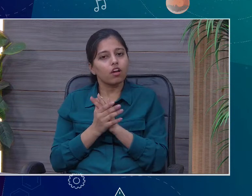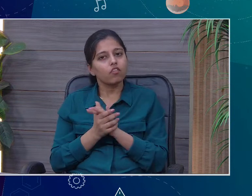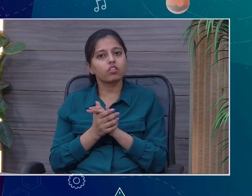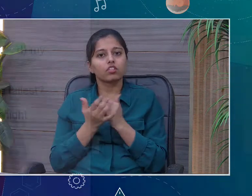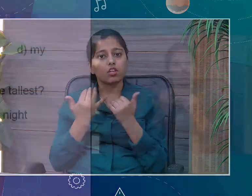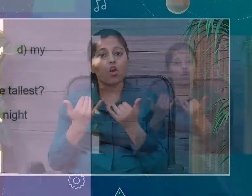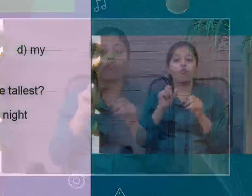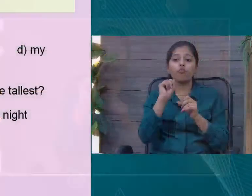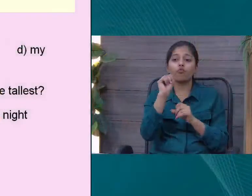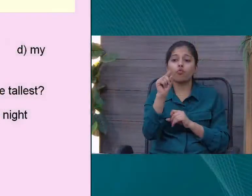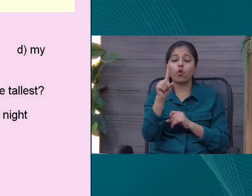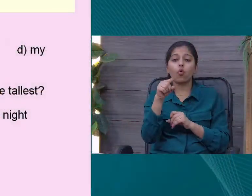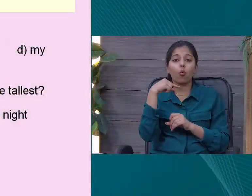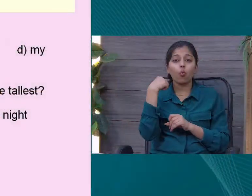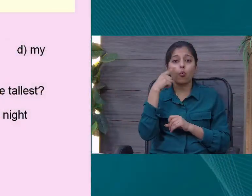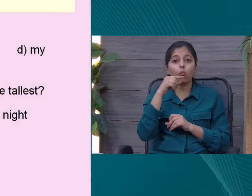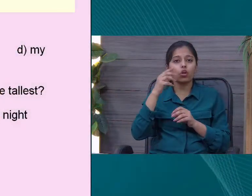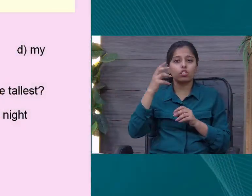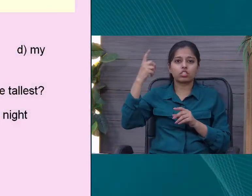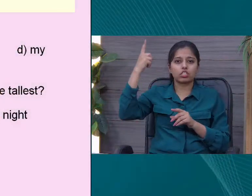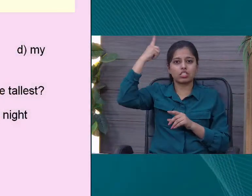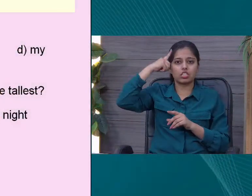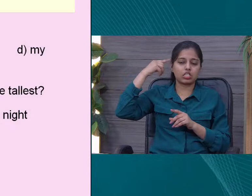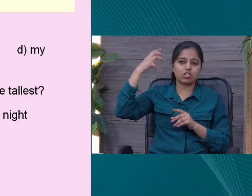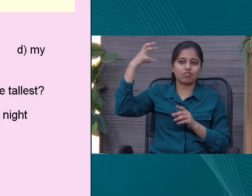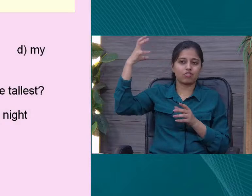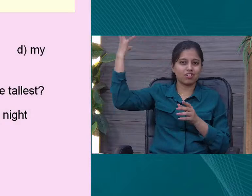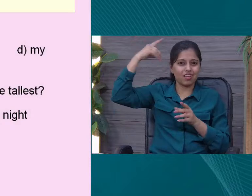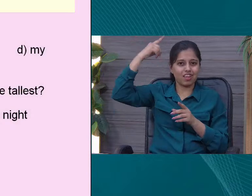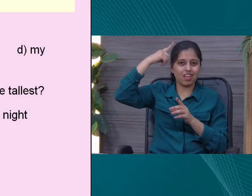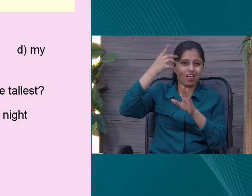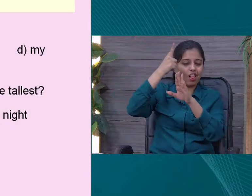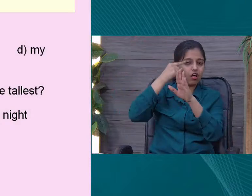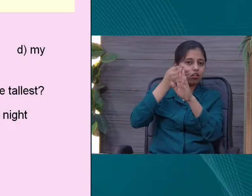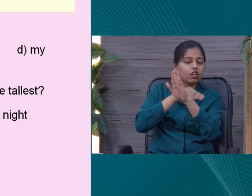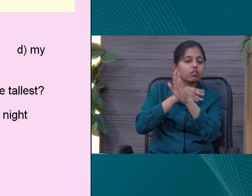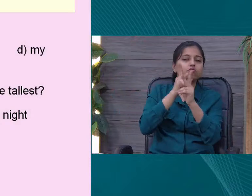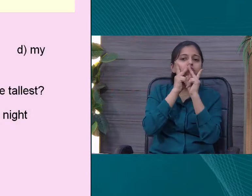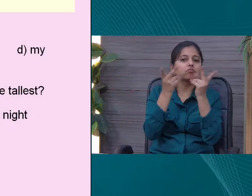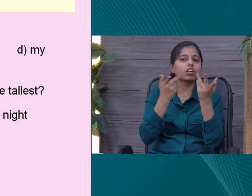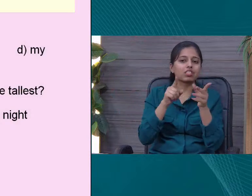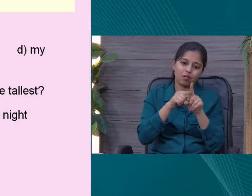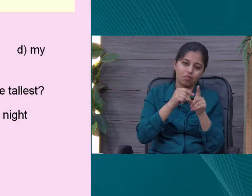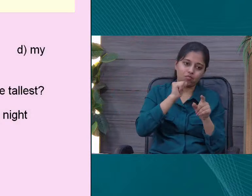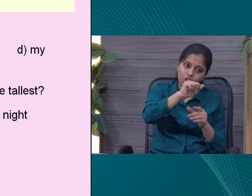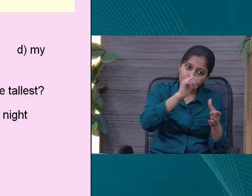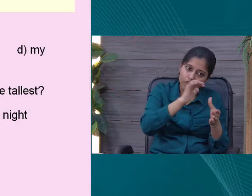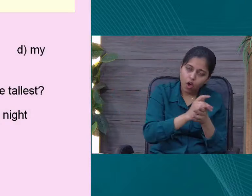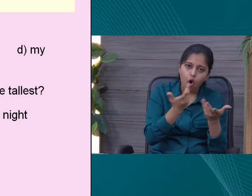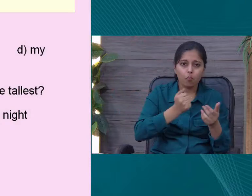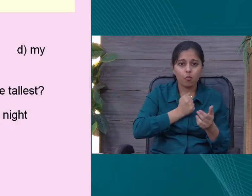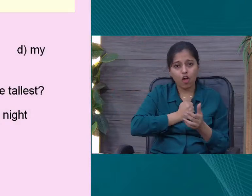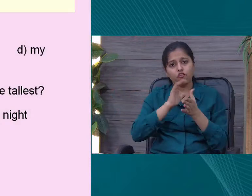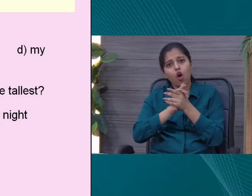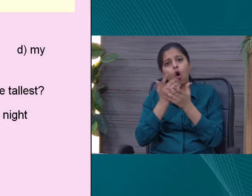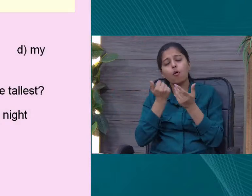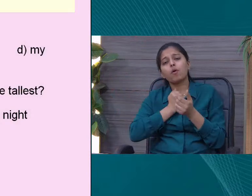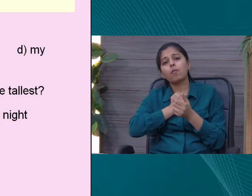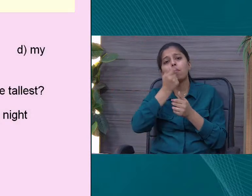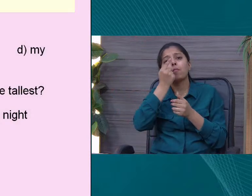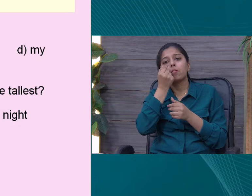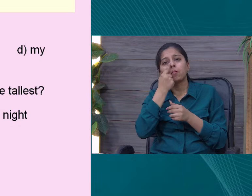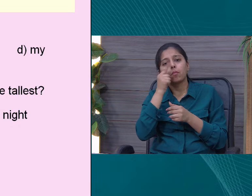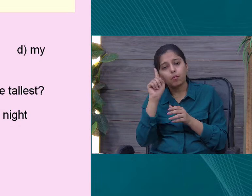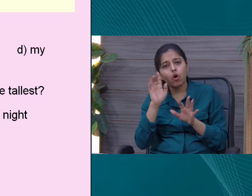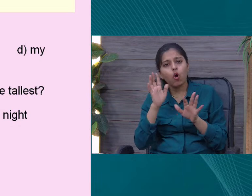question is, who does your shadow look like? It looks like your friend, my friend, or my mom, or